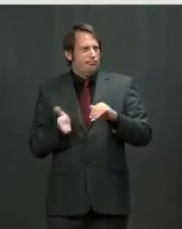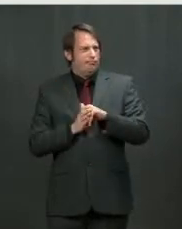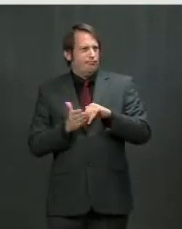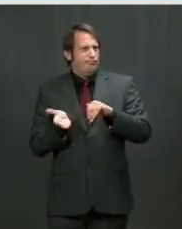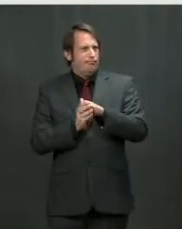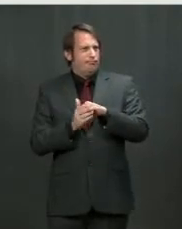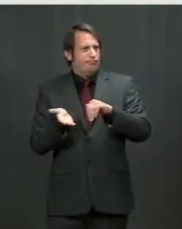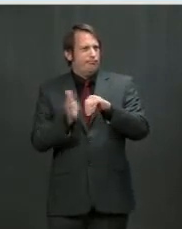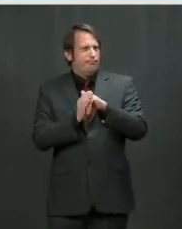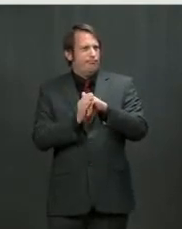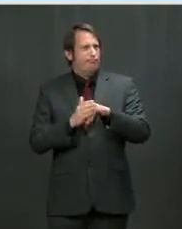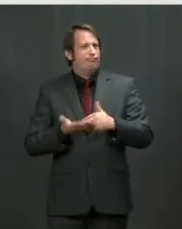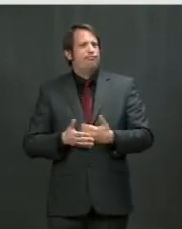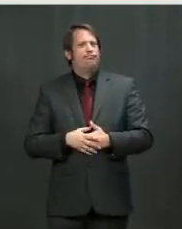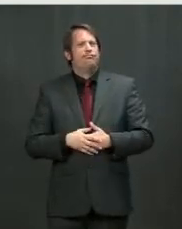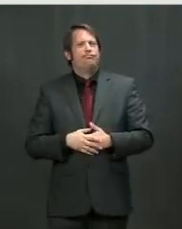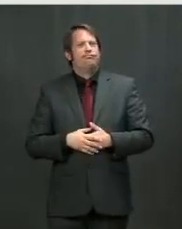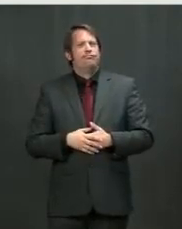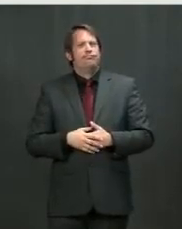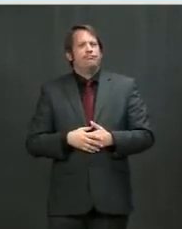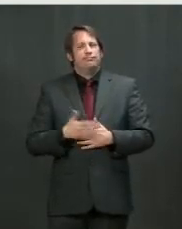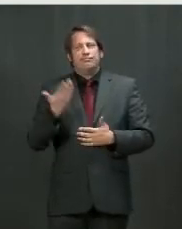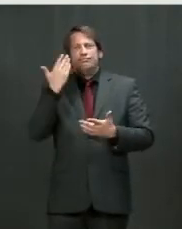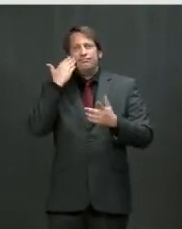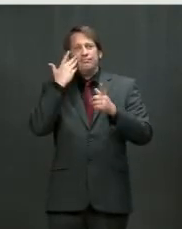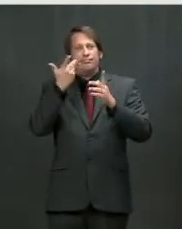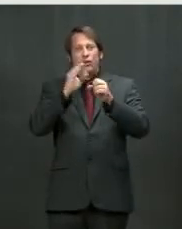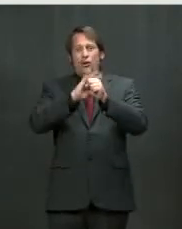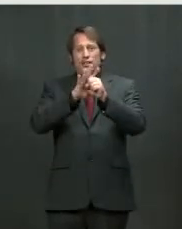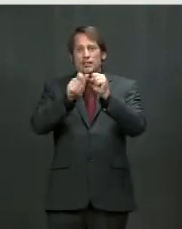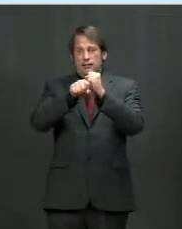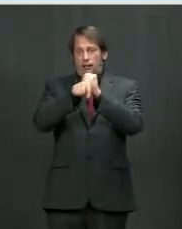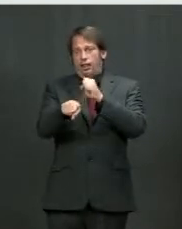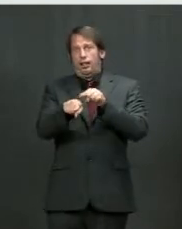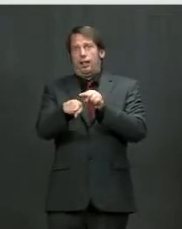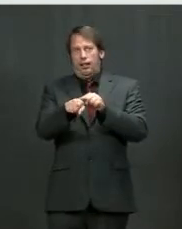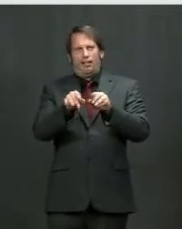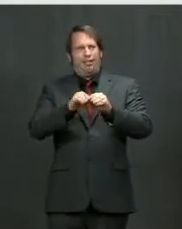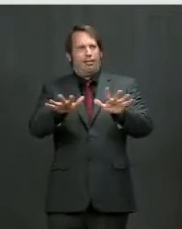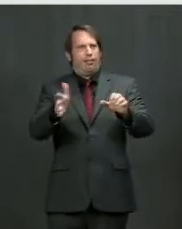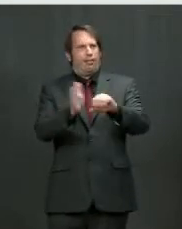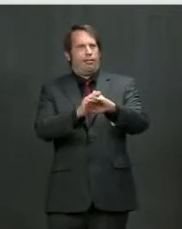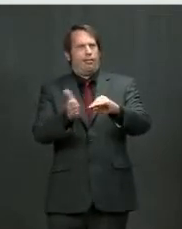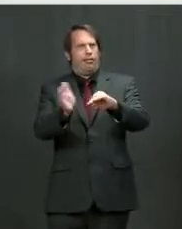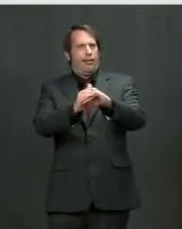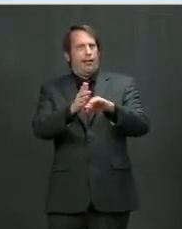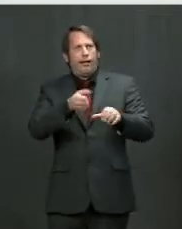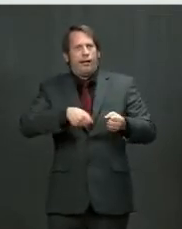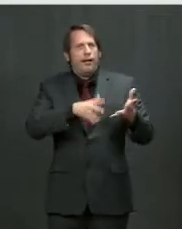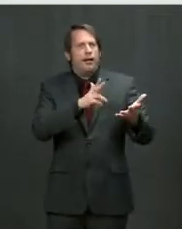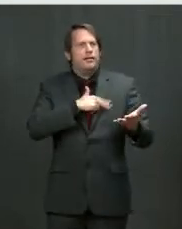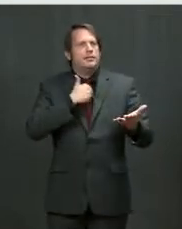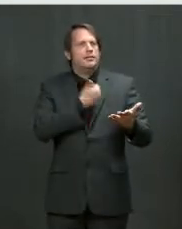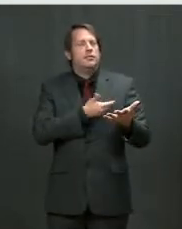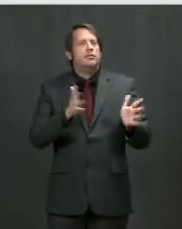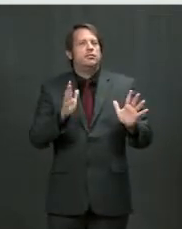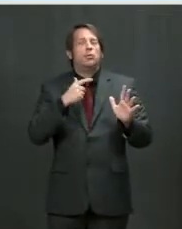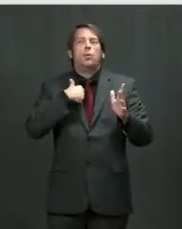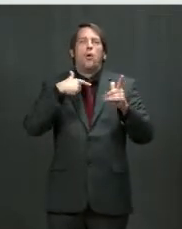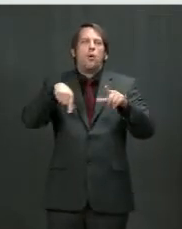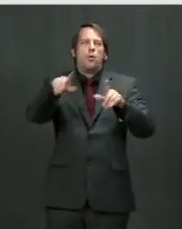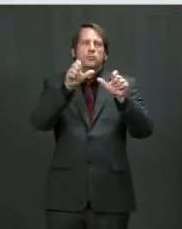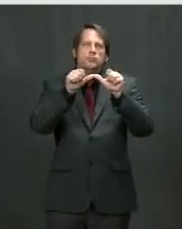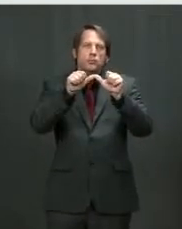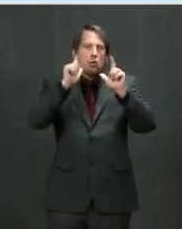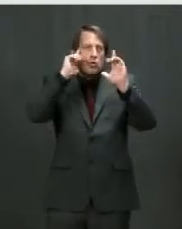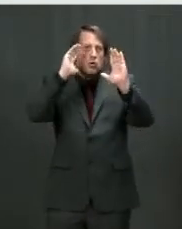reported, and increasing hospitalizations. And there is so much reason for so much hope. Thank you. I'll now turn things over to